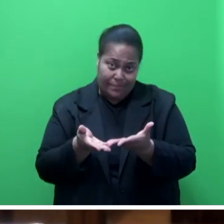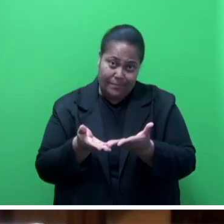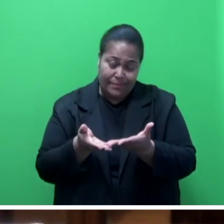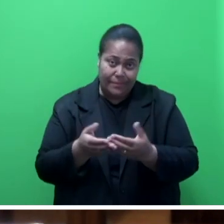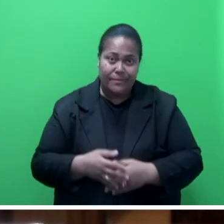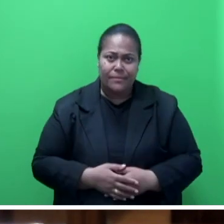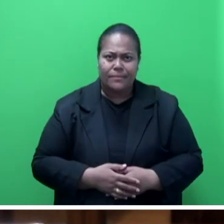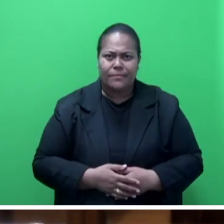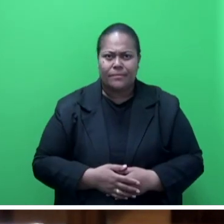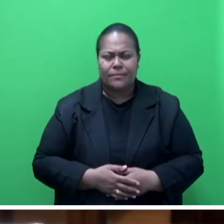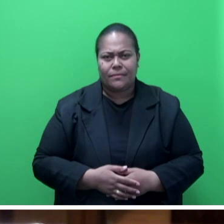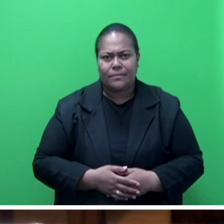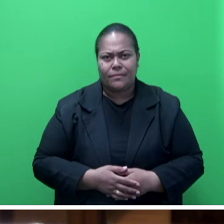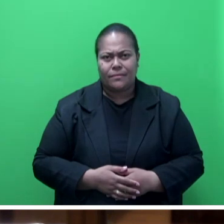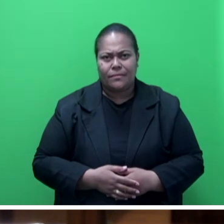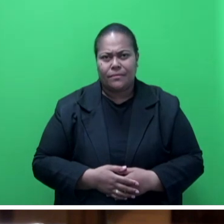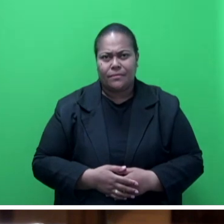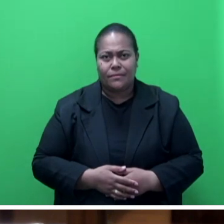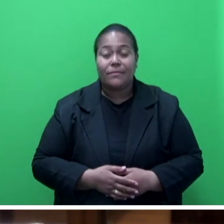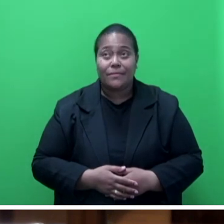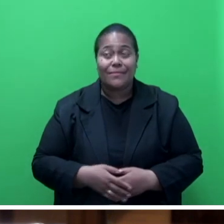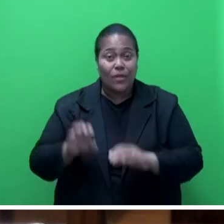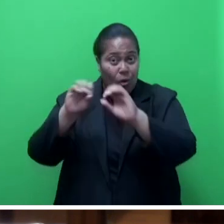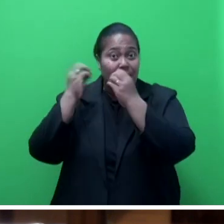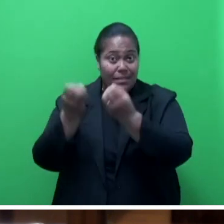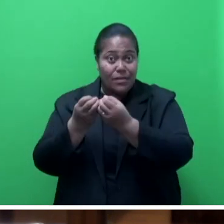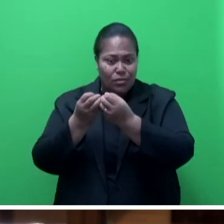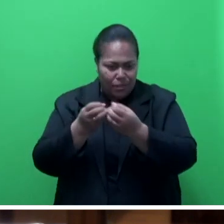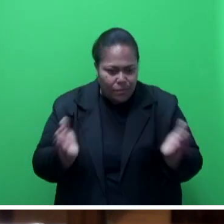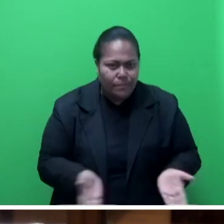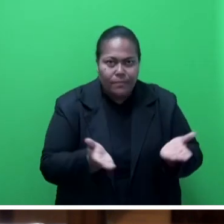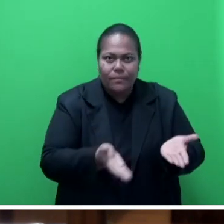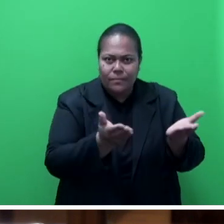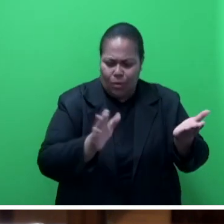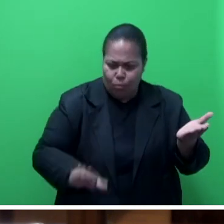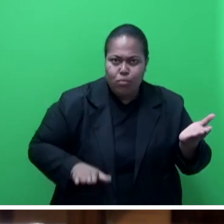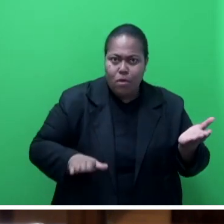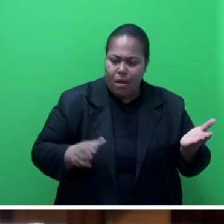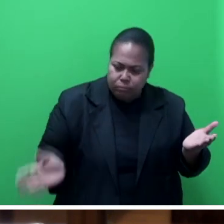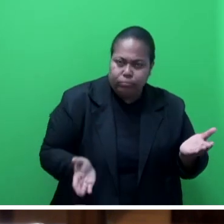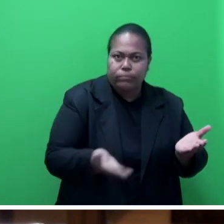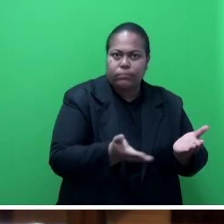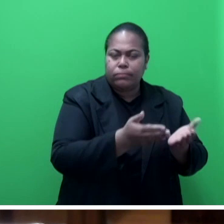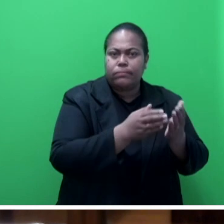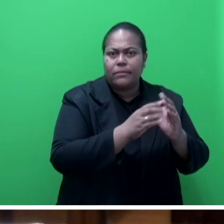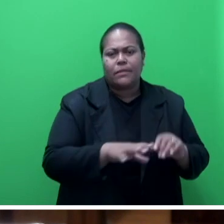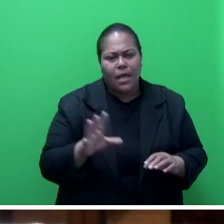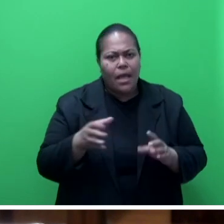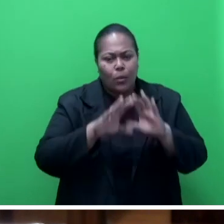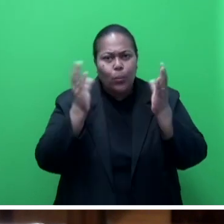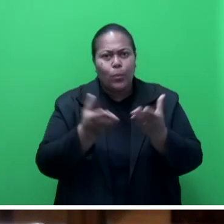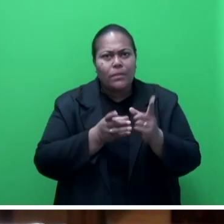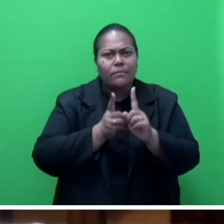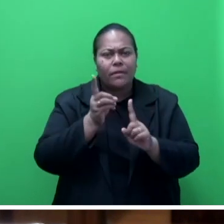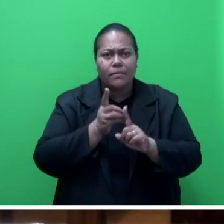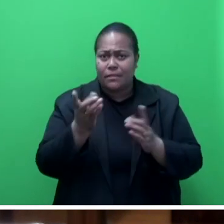The bodies that uplift hundreds of millions from poverty and steer the world's sustainable development are, to